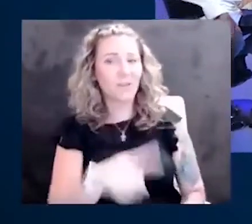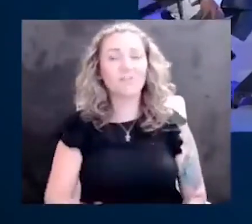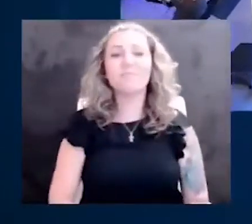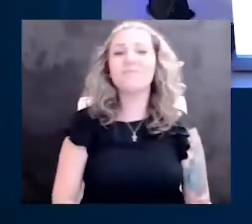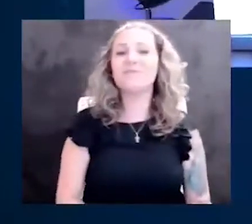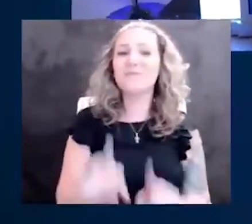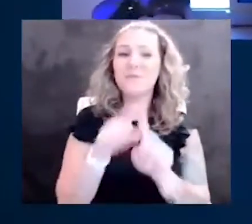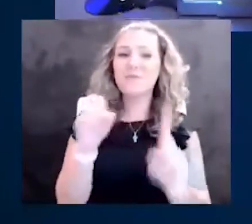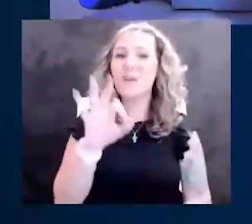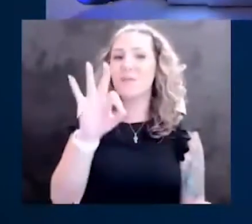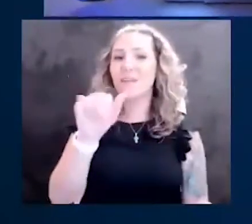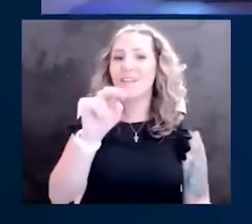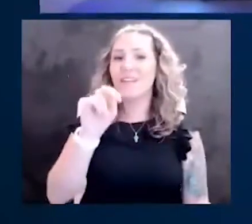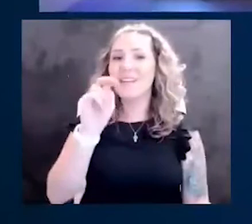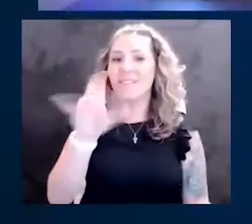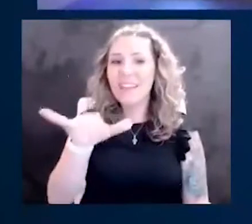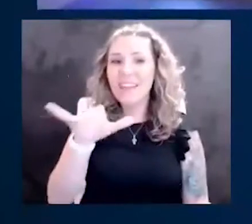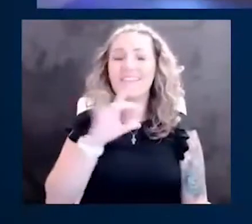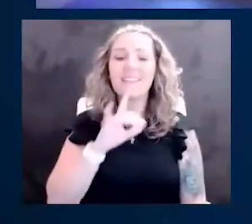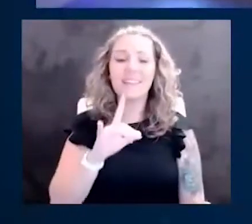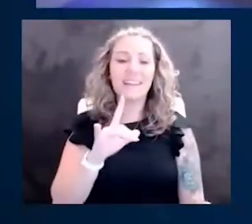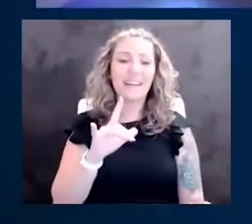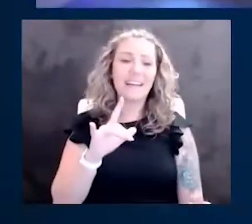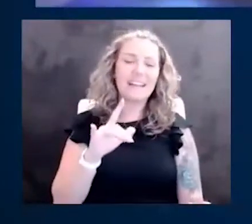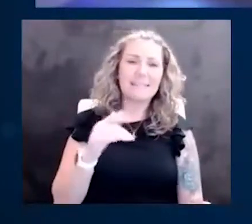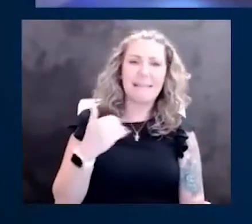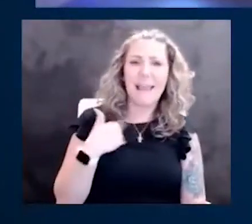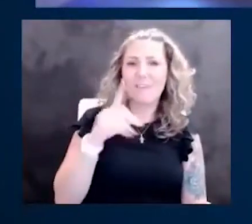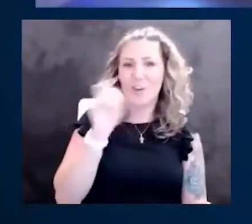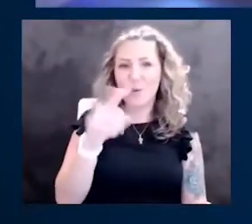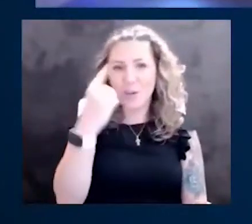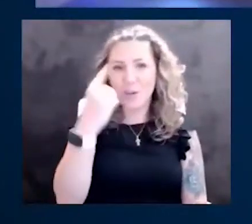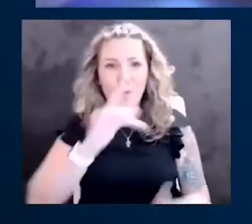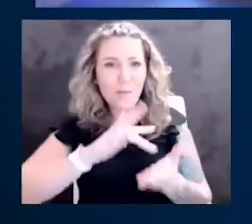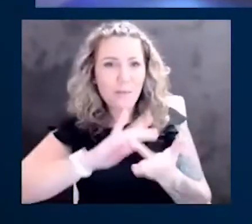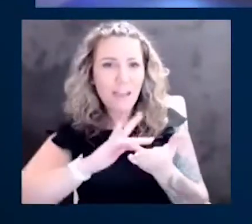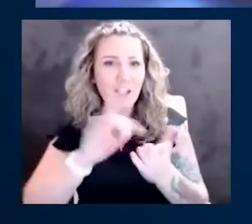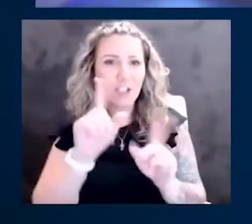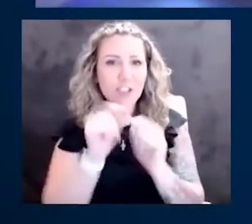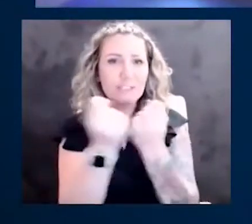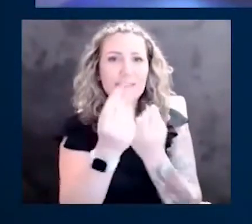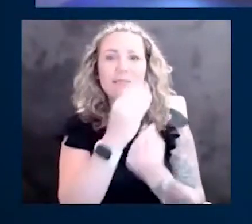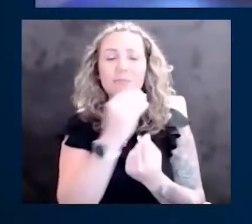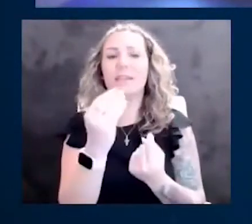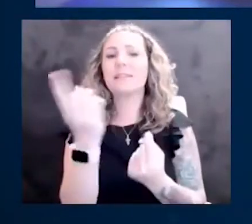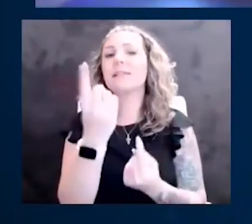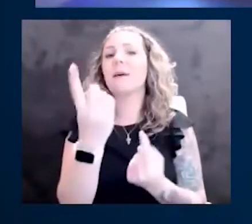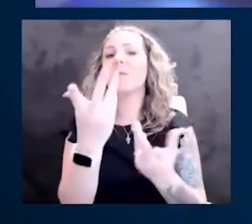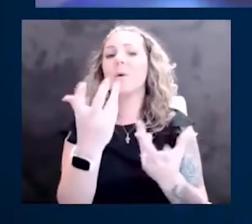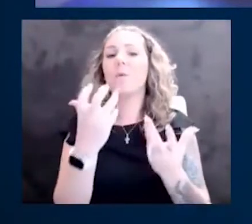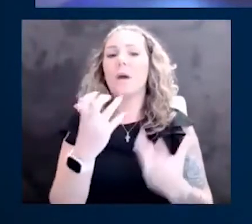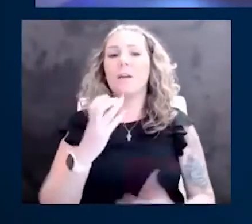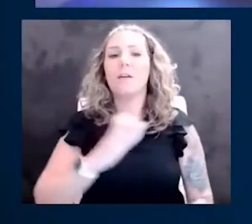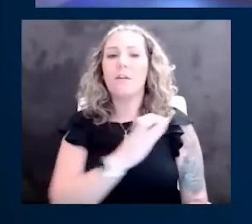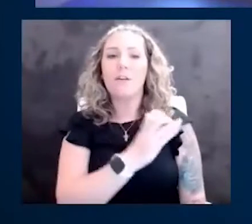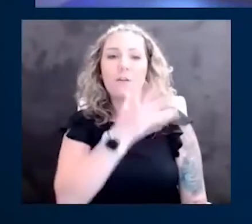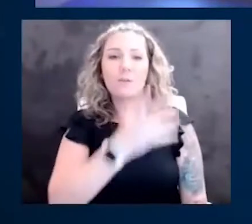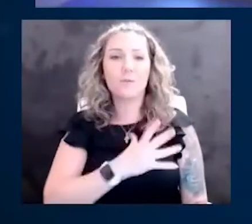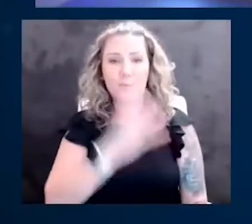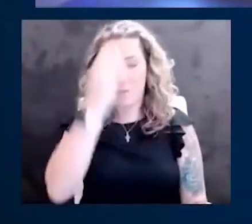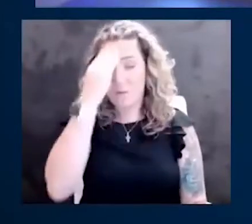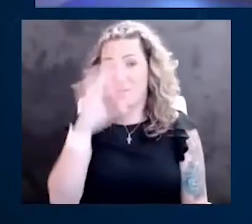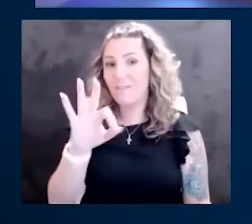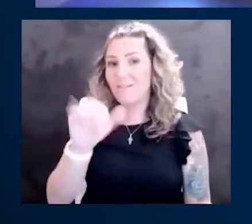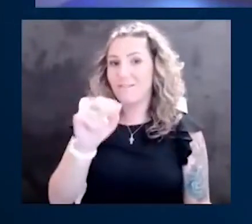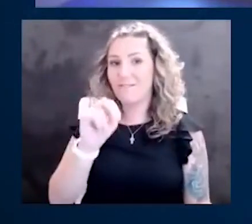Fanny, and it's kind of I have a question for the medical team, and then she has something that she wanted the Congresswoman to know. Fanny says that I am